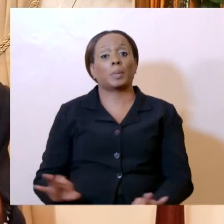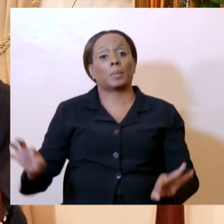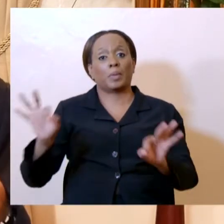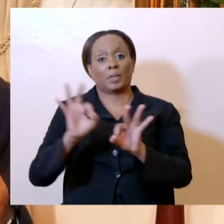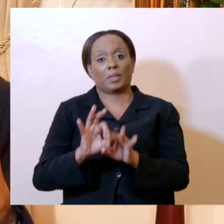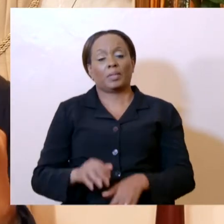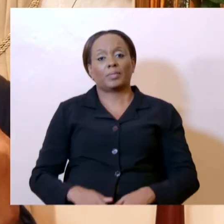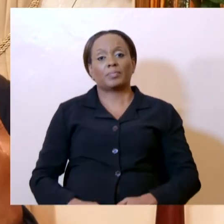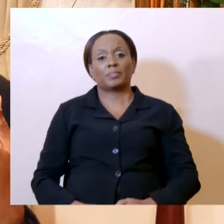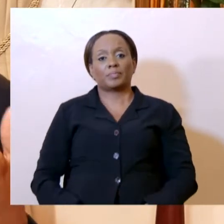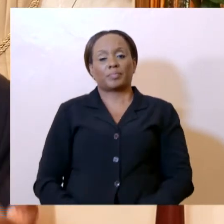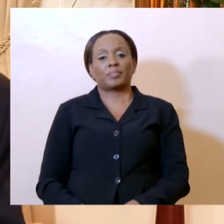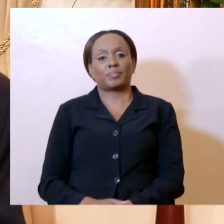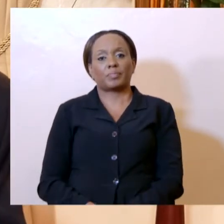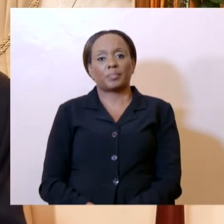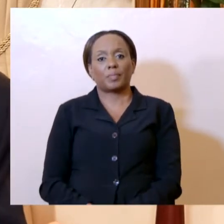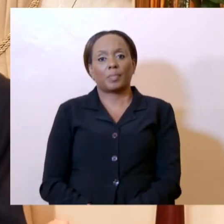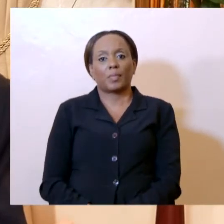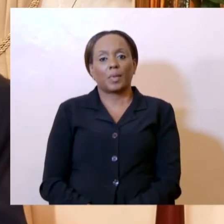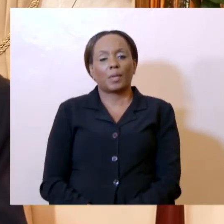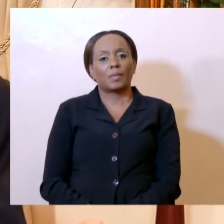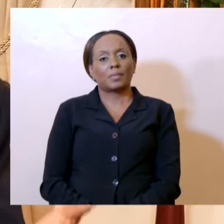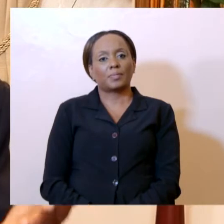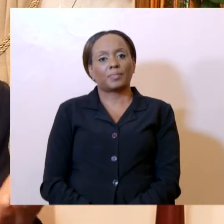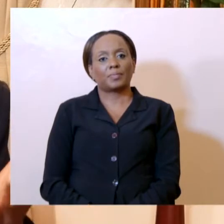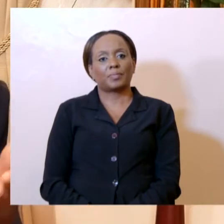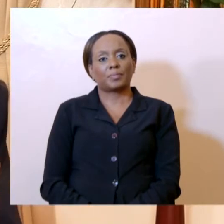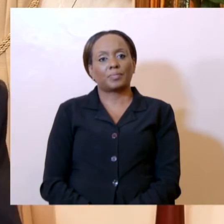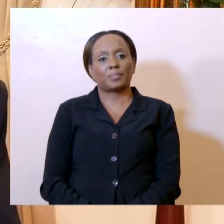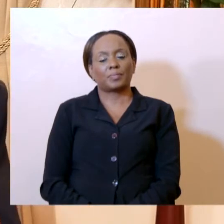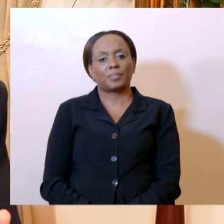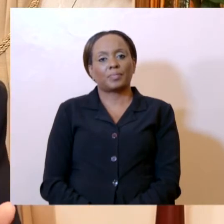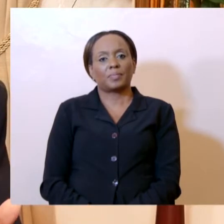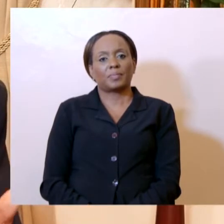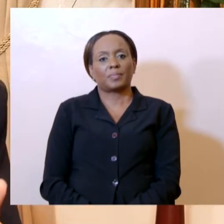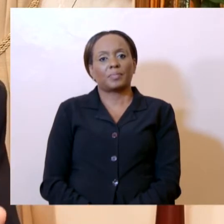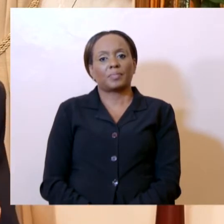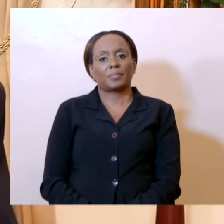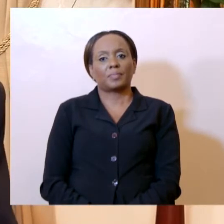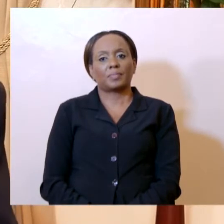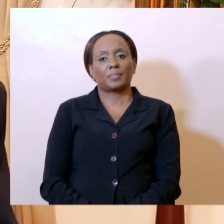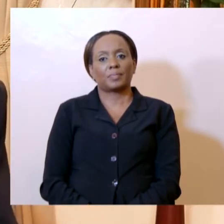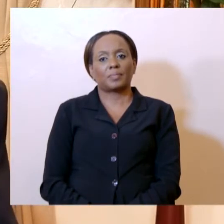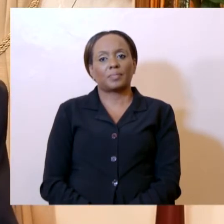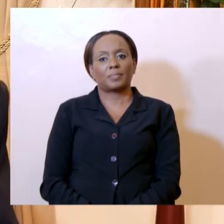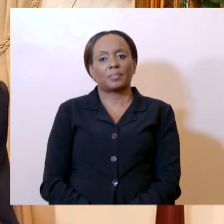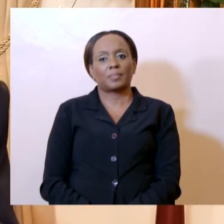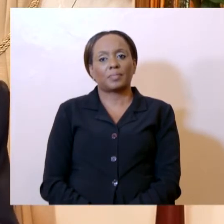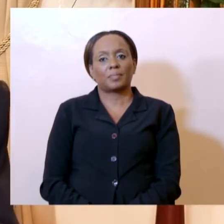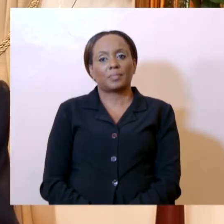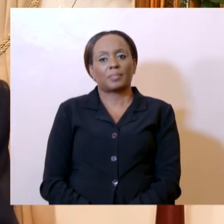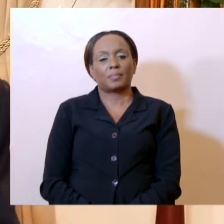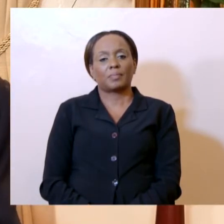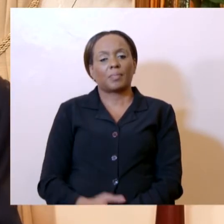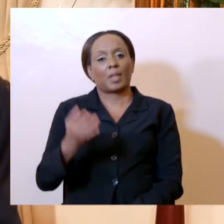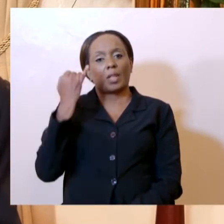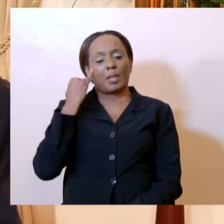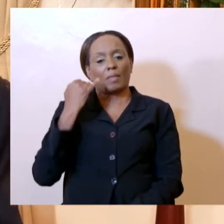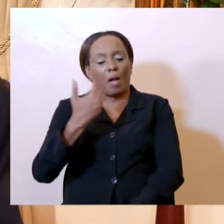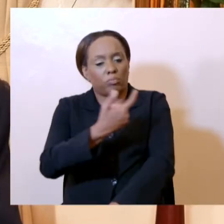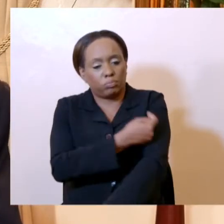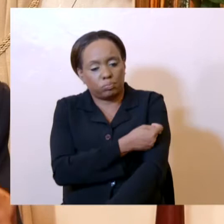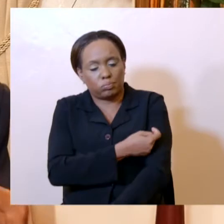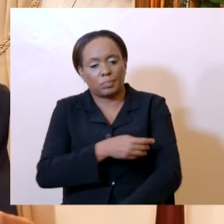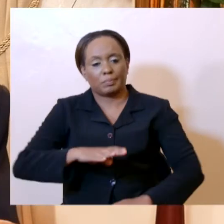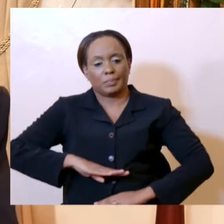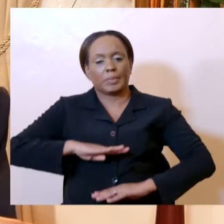If you achieve herd immunity, you can then move to decrease in country transmission of COVID-19.